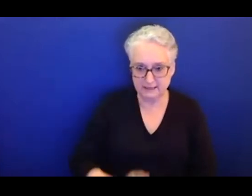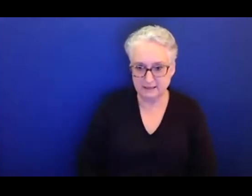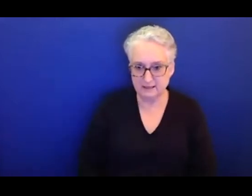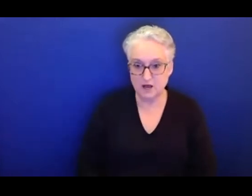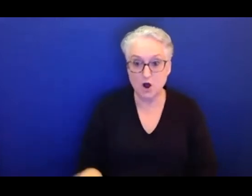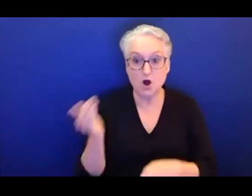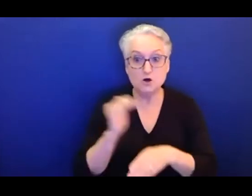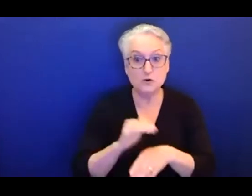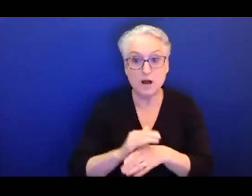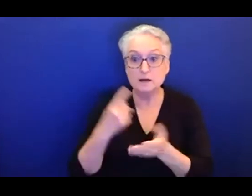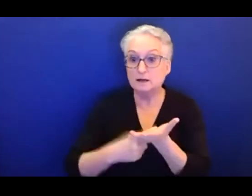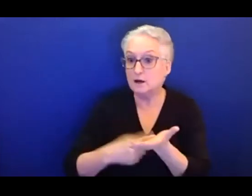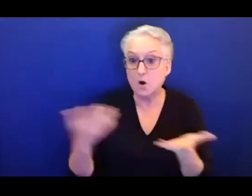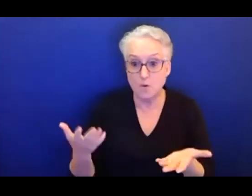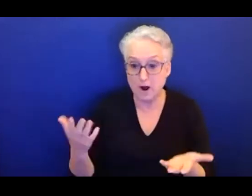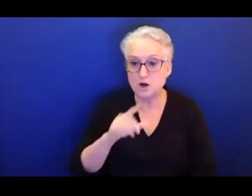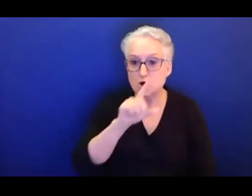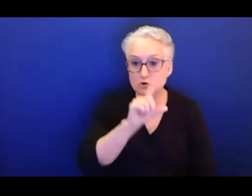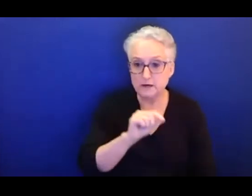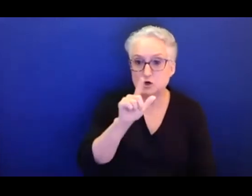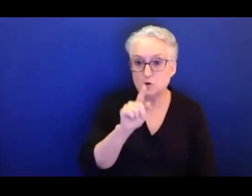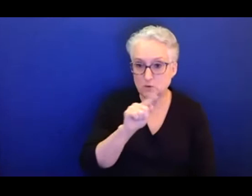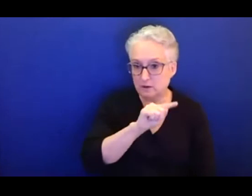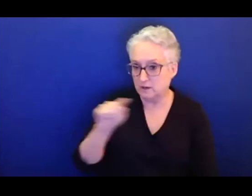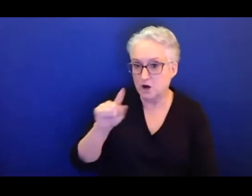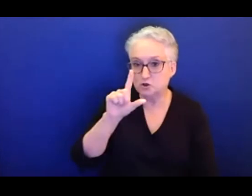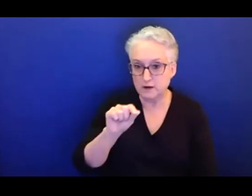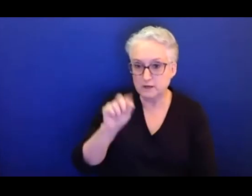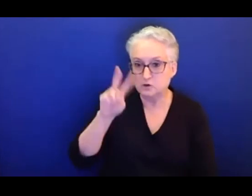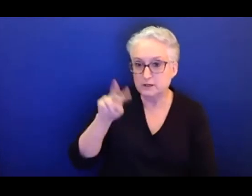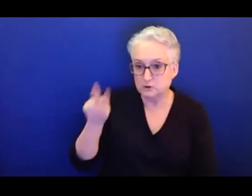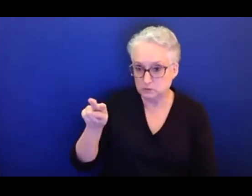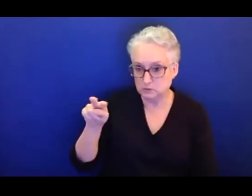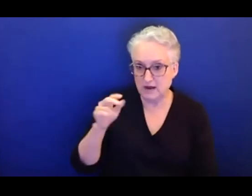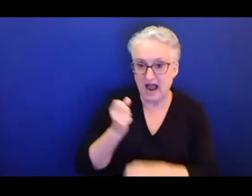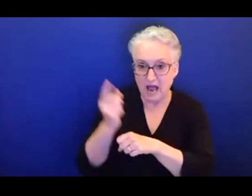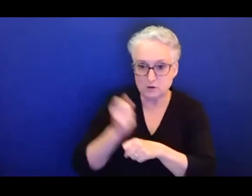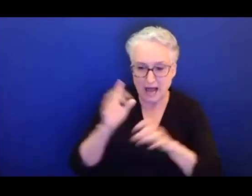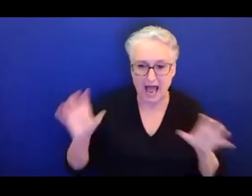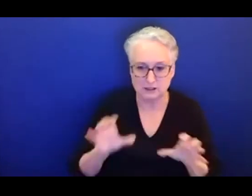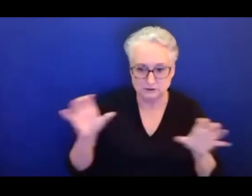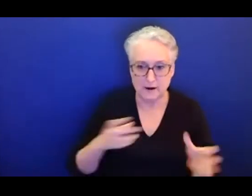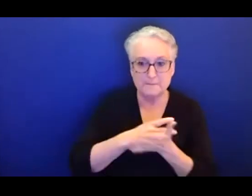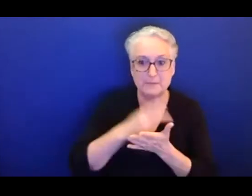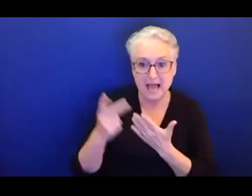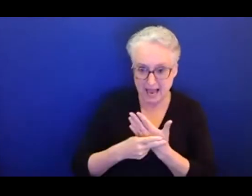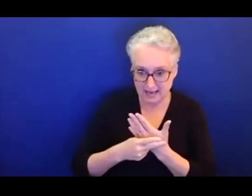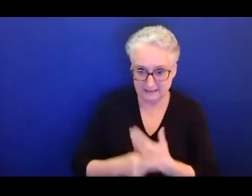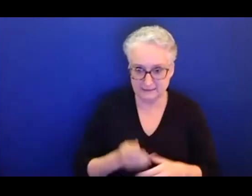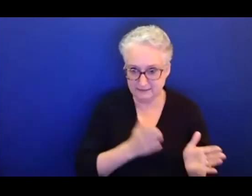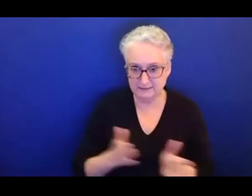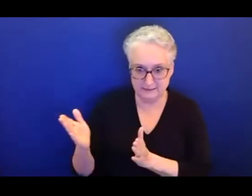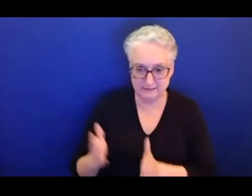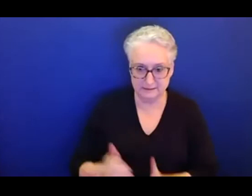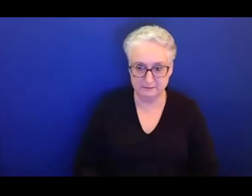2021-2022 HUD Funding Annual Action Plan. This is our second community input meeting for this year's plan.